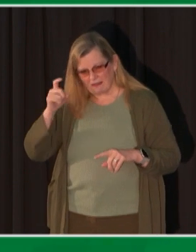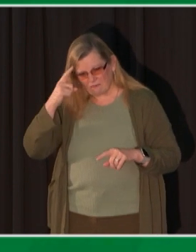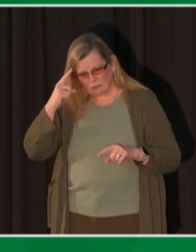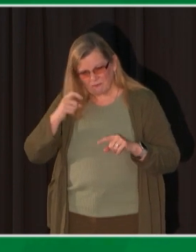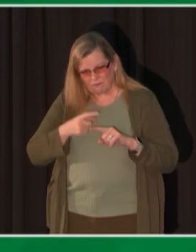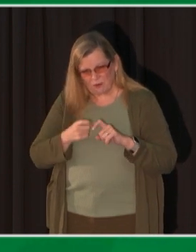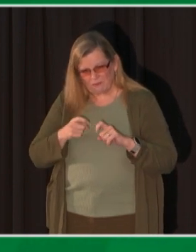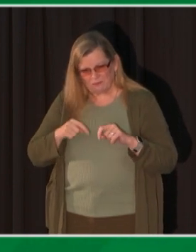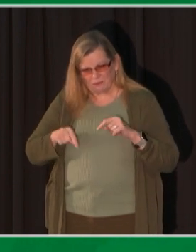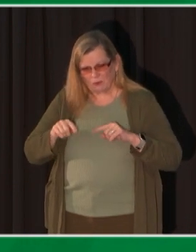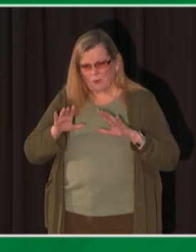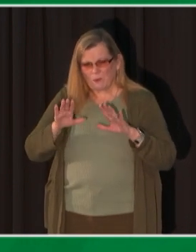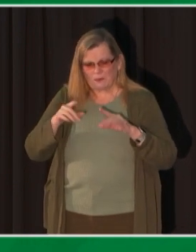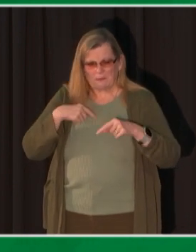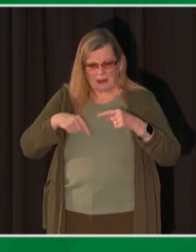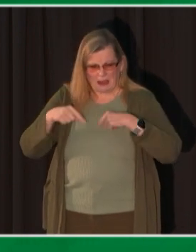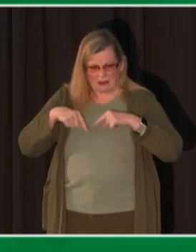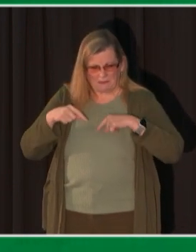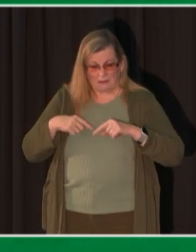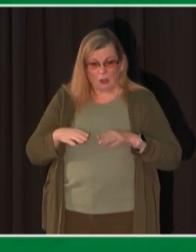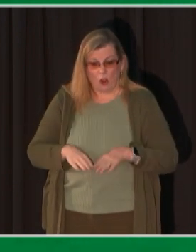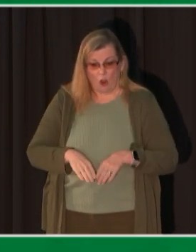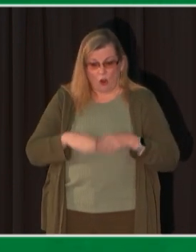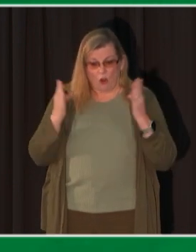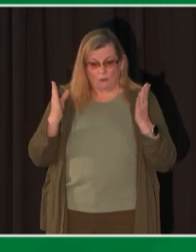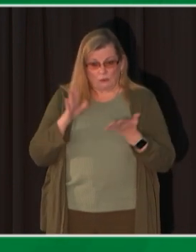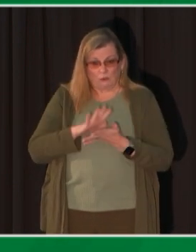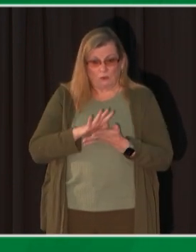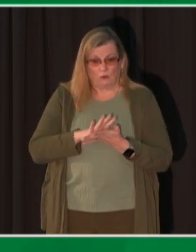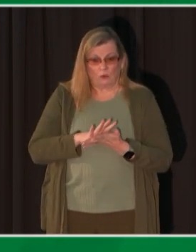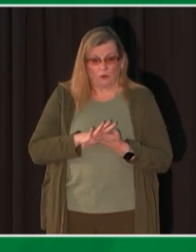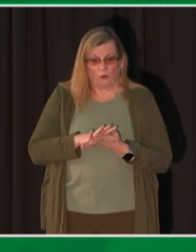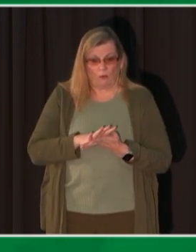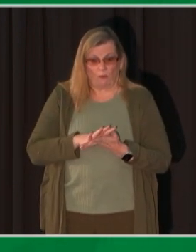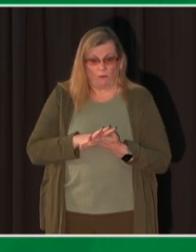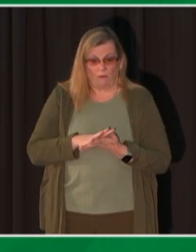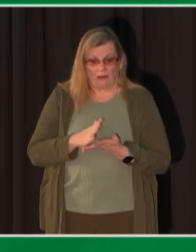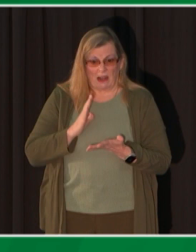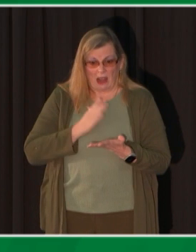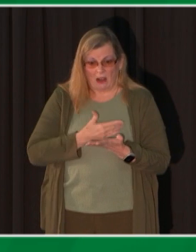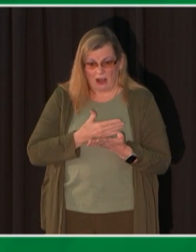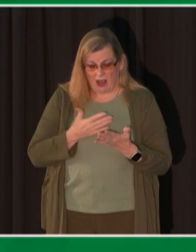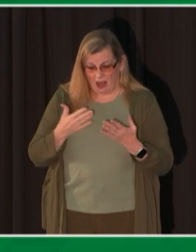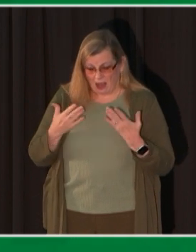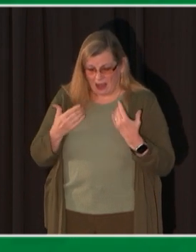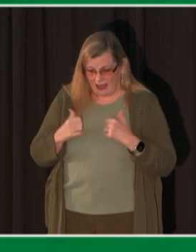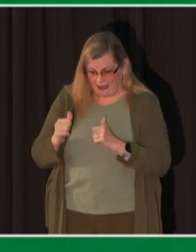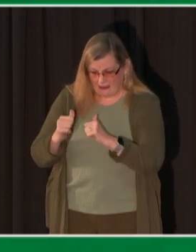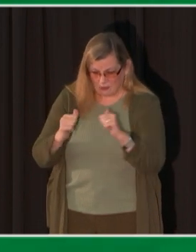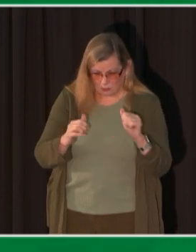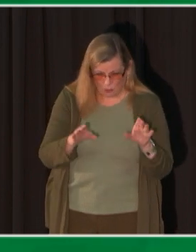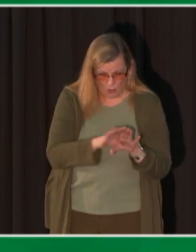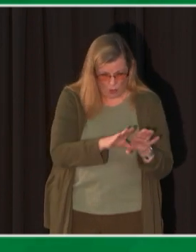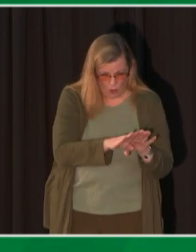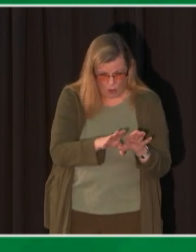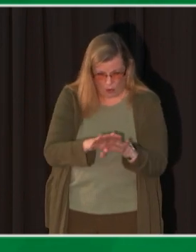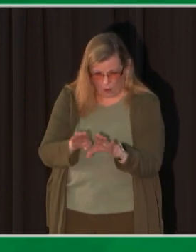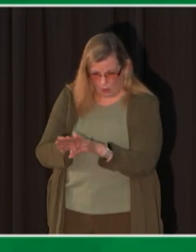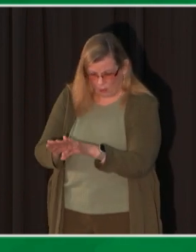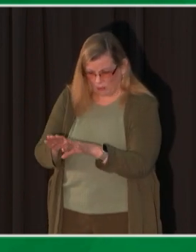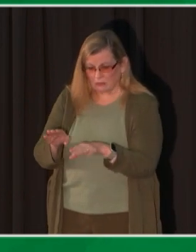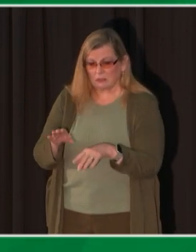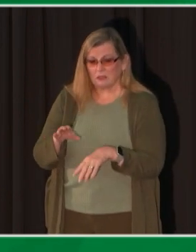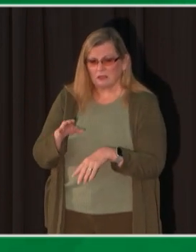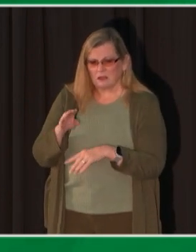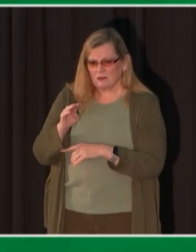Our effort to, in closing for students on the 29th, we close by about 3